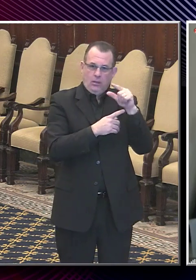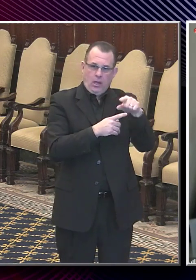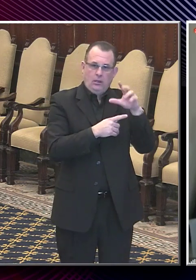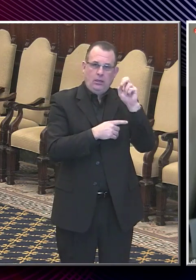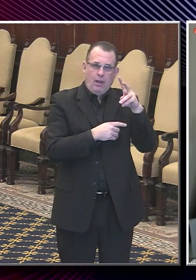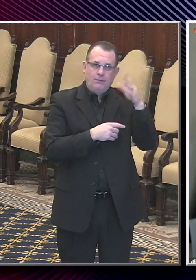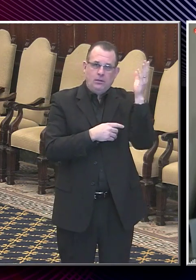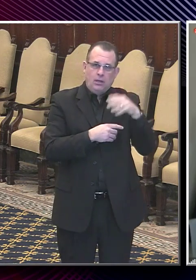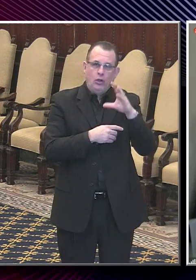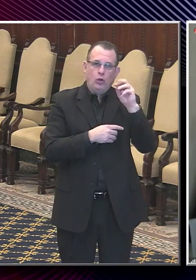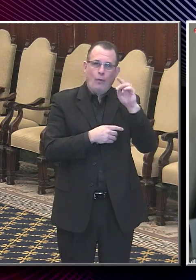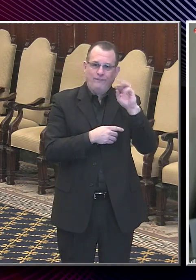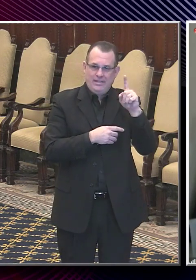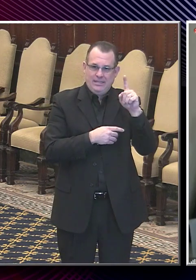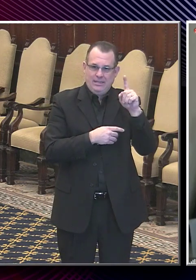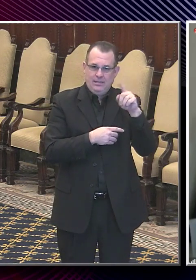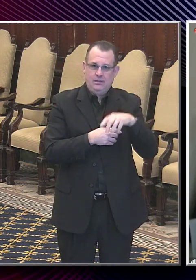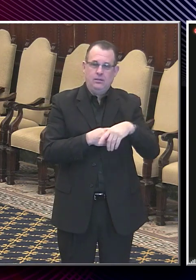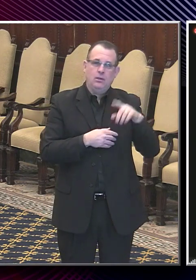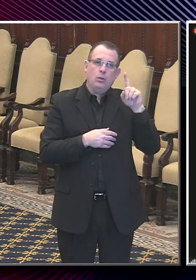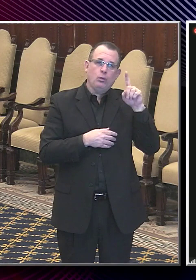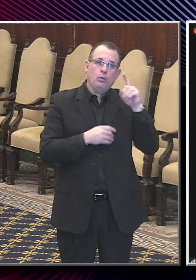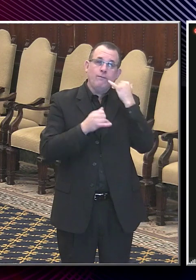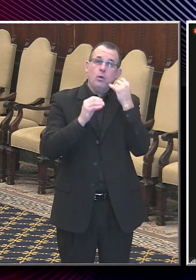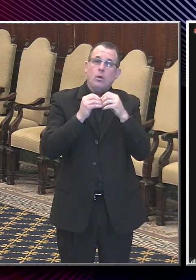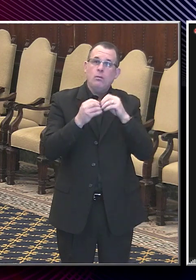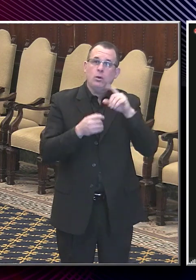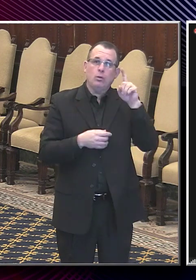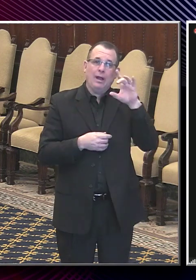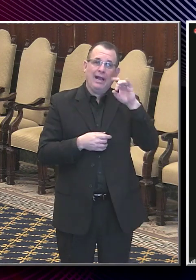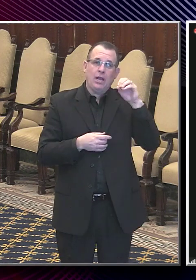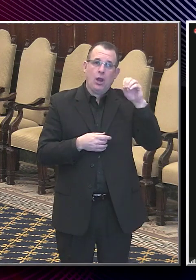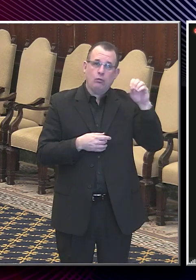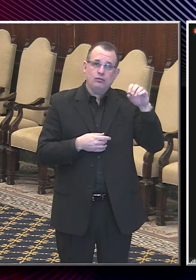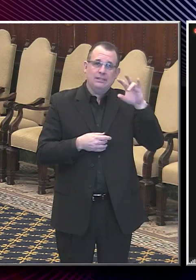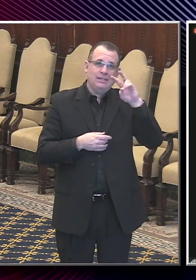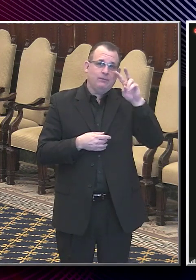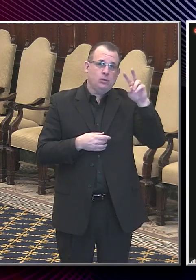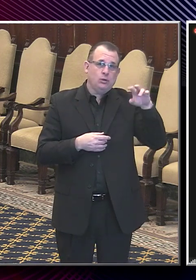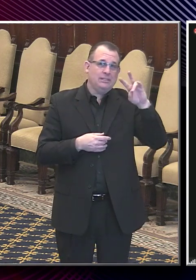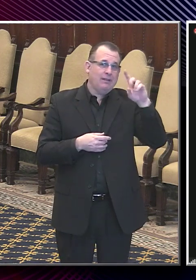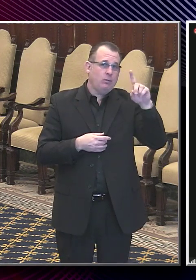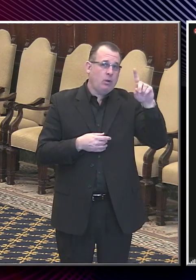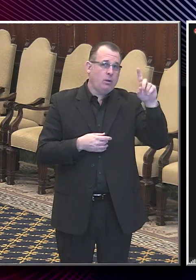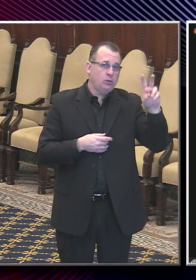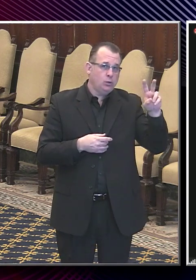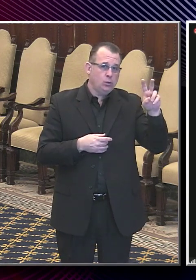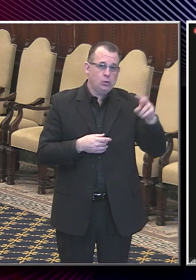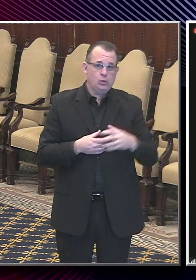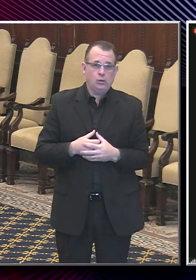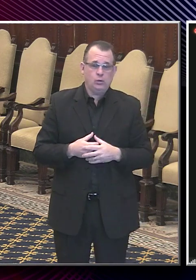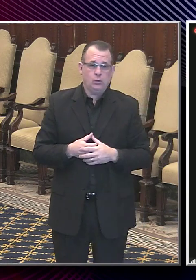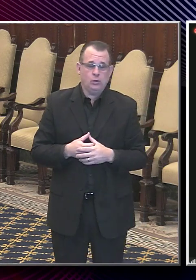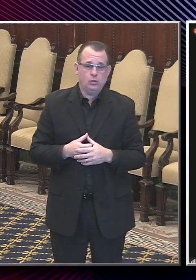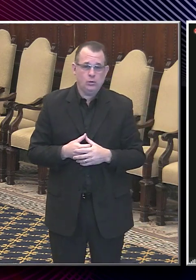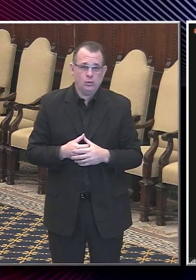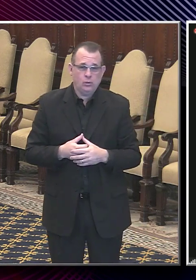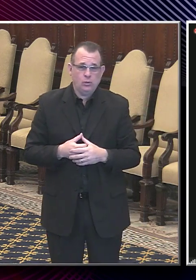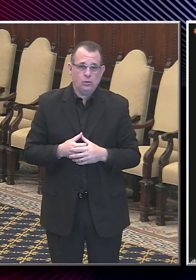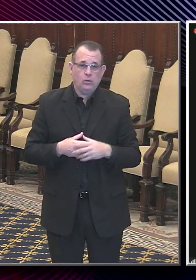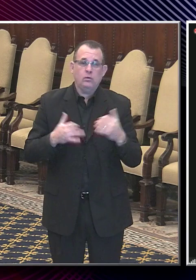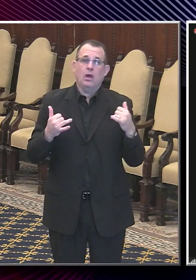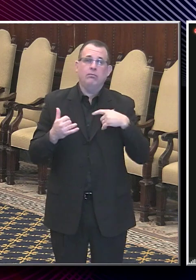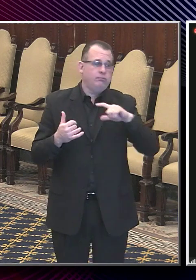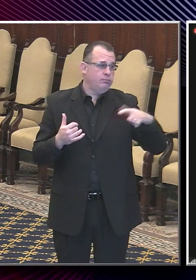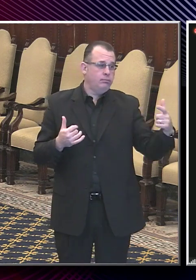1-800-722-7112. Thanks. Thank you, Dr. Farley. We are now going to move to Armando, who will